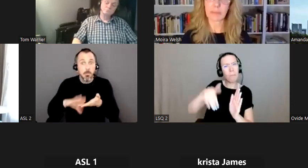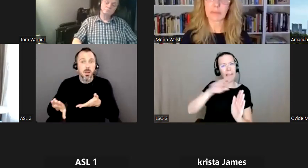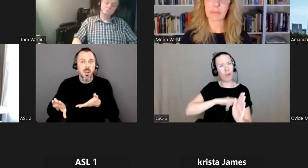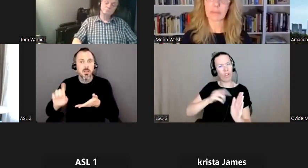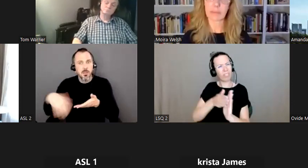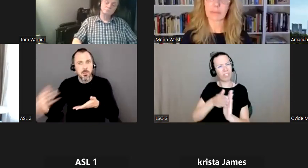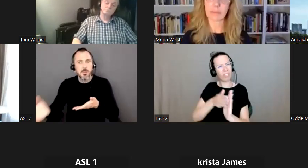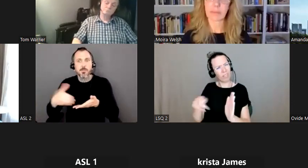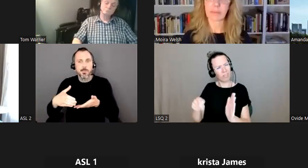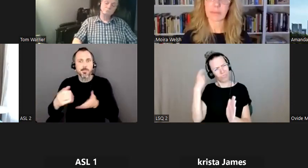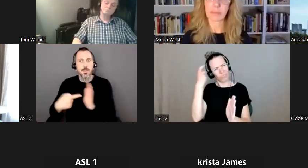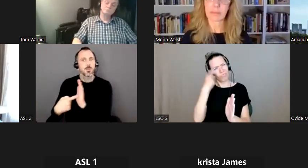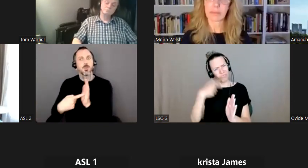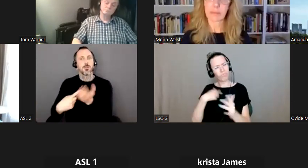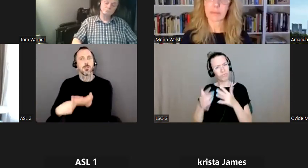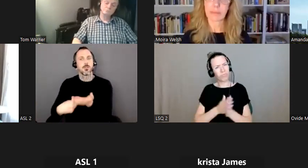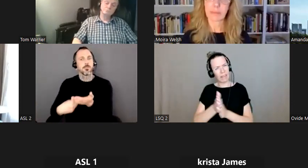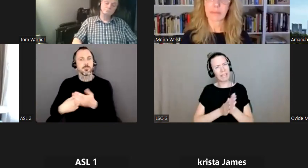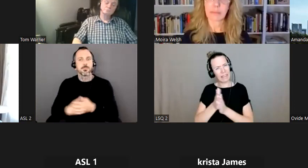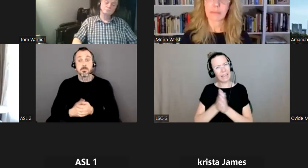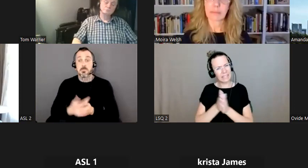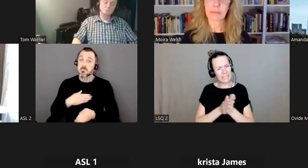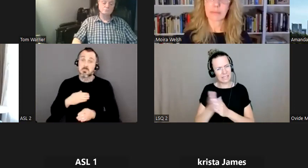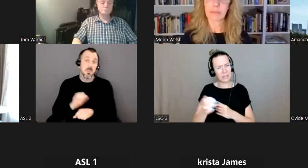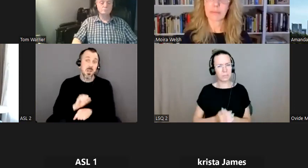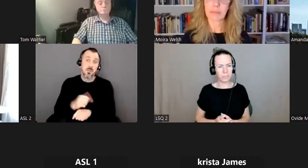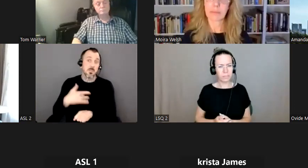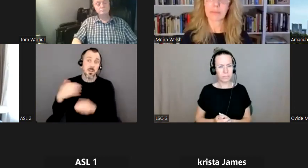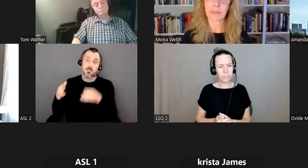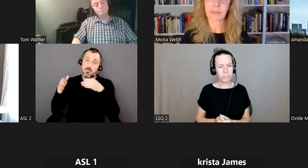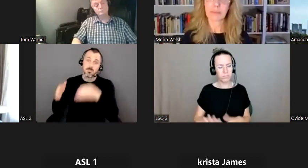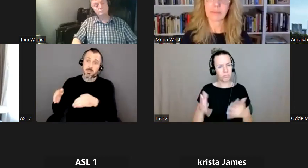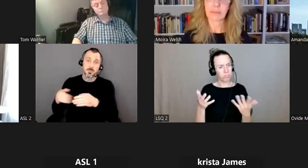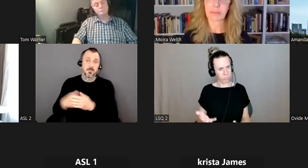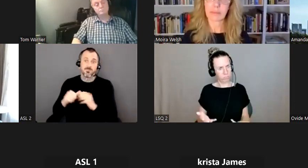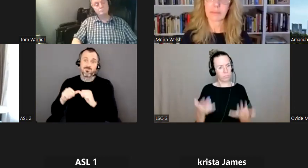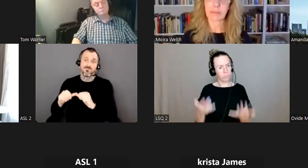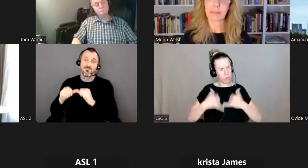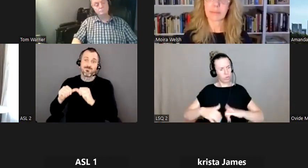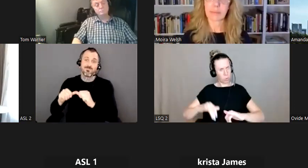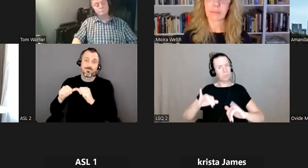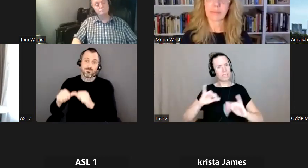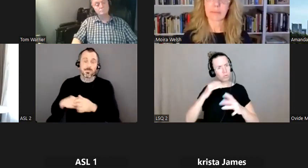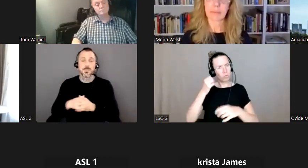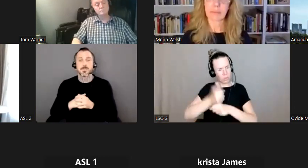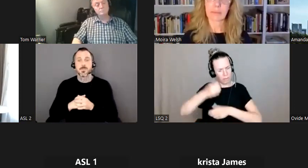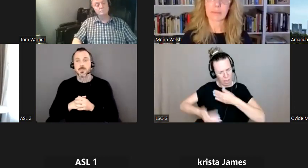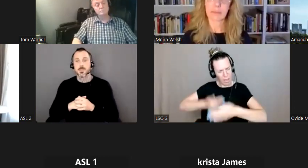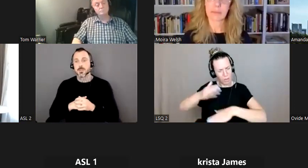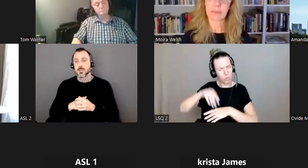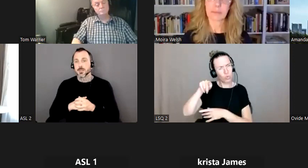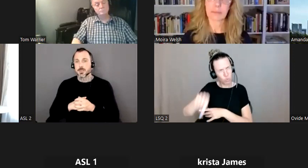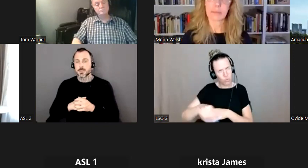career and continued to work there. So as Laura says, precarity, looking at who